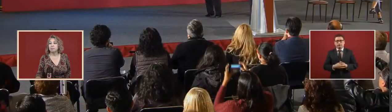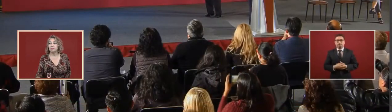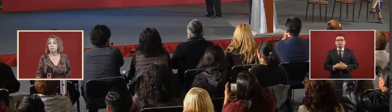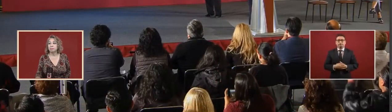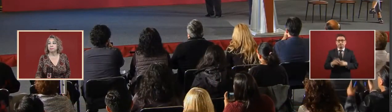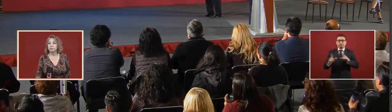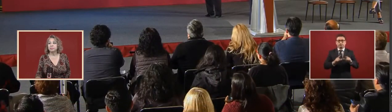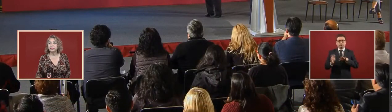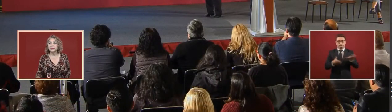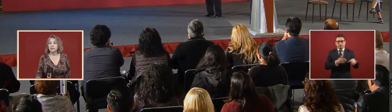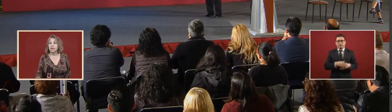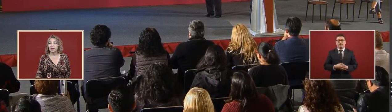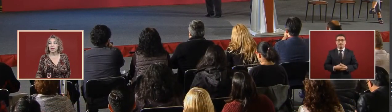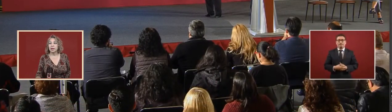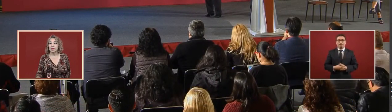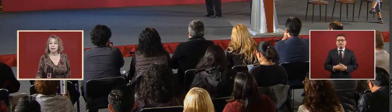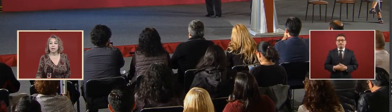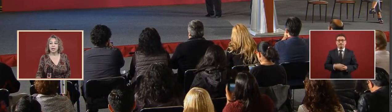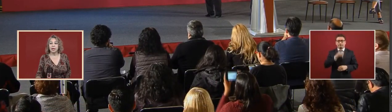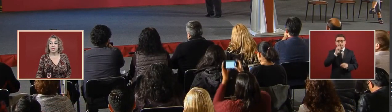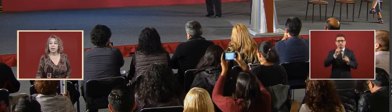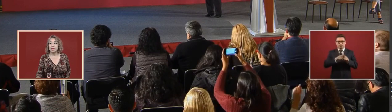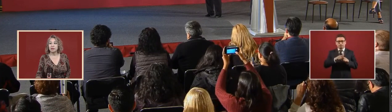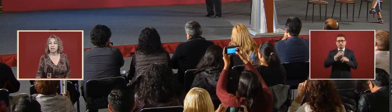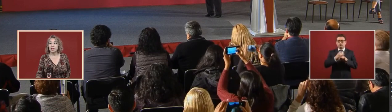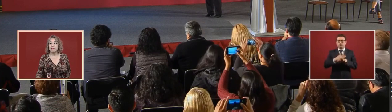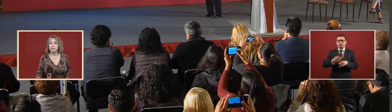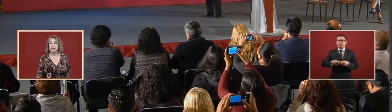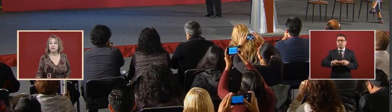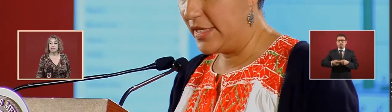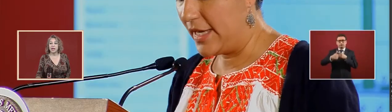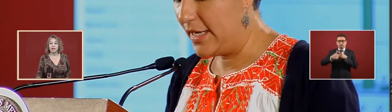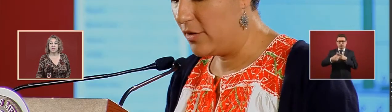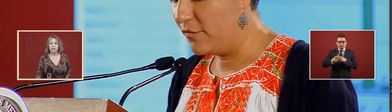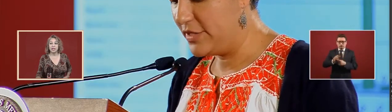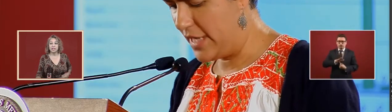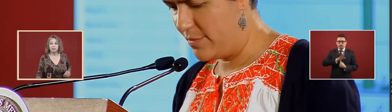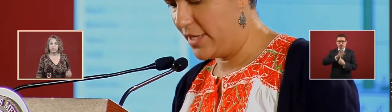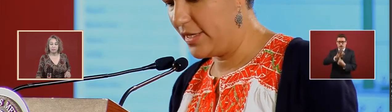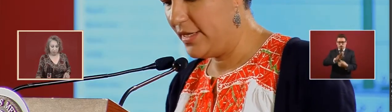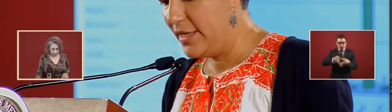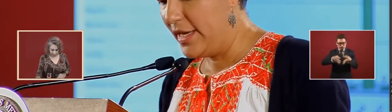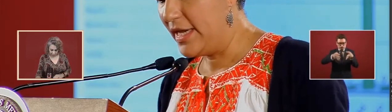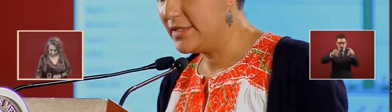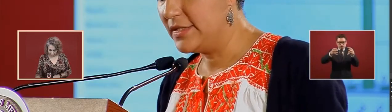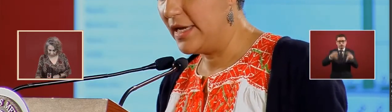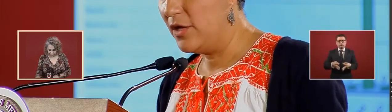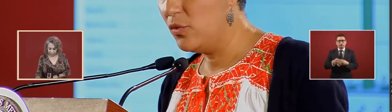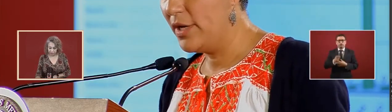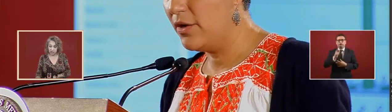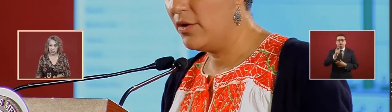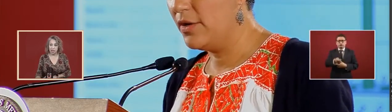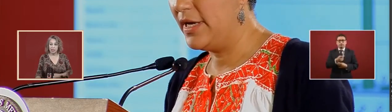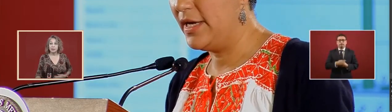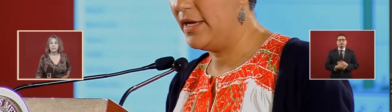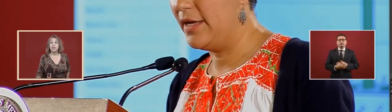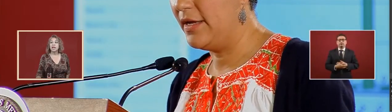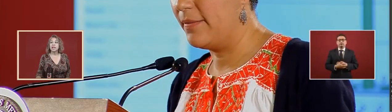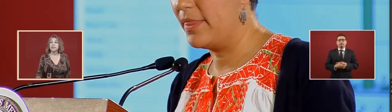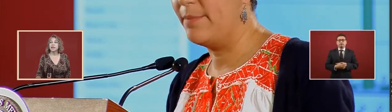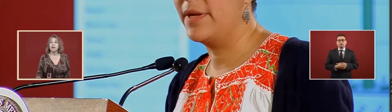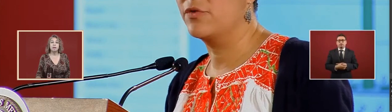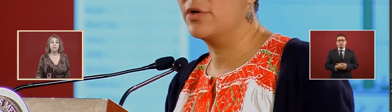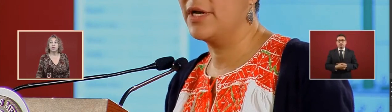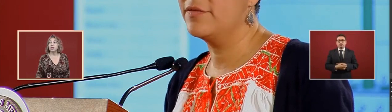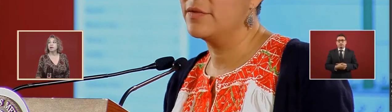favor. Este también es un dato que por and primera here's another vez piece of data that is for the first time that they've given número, officially.